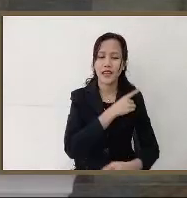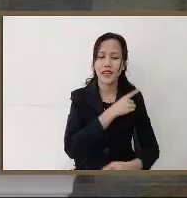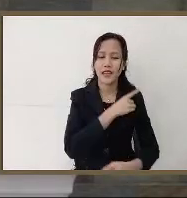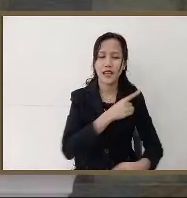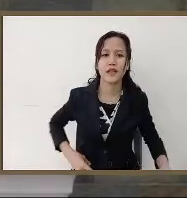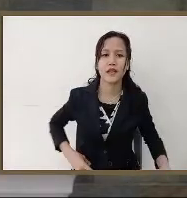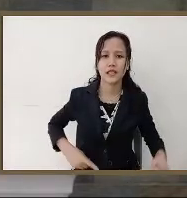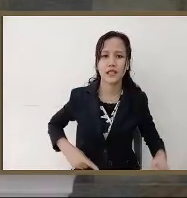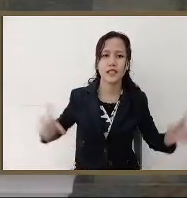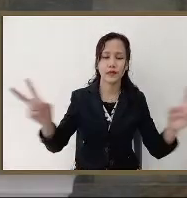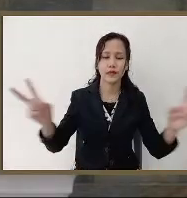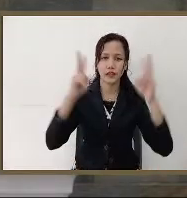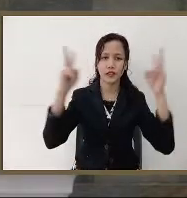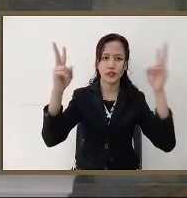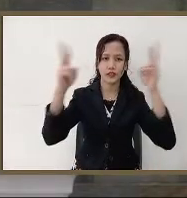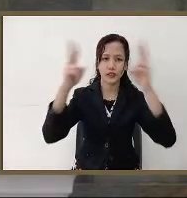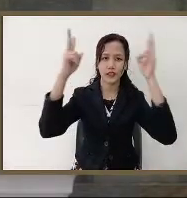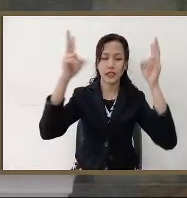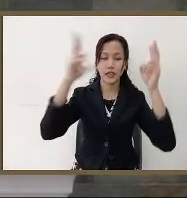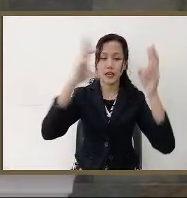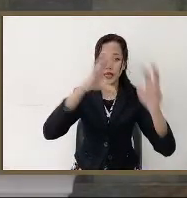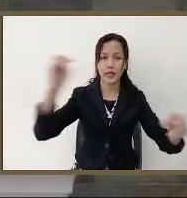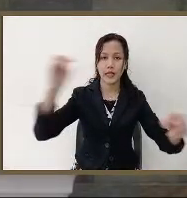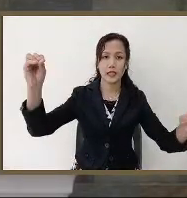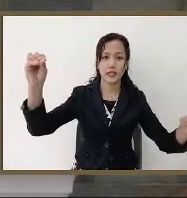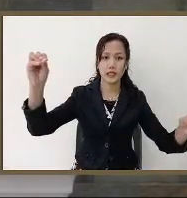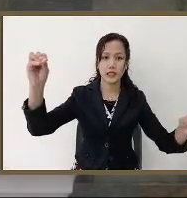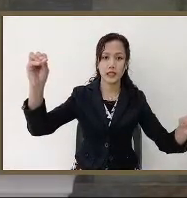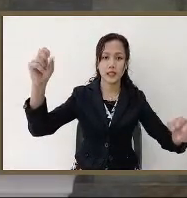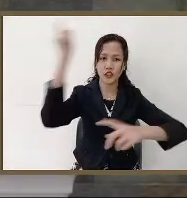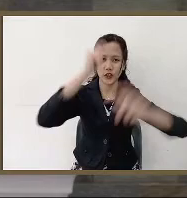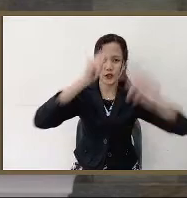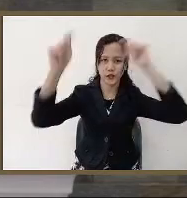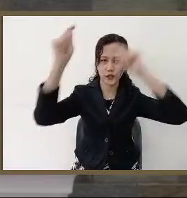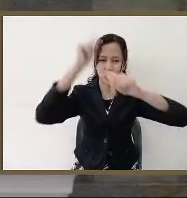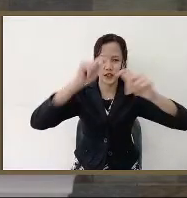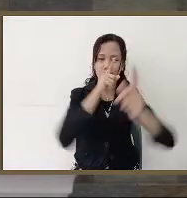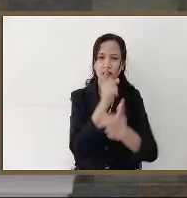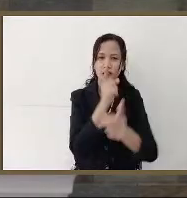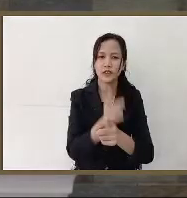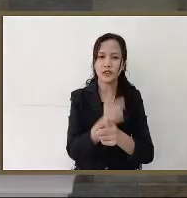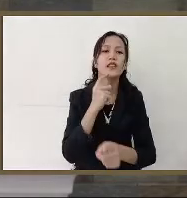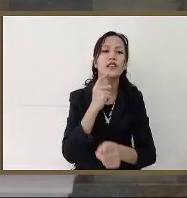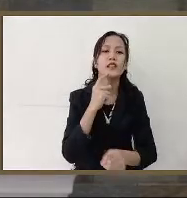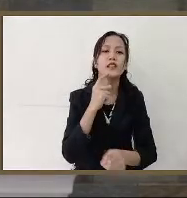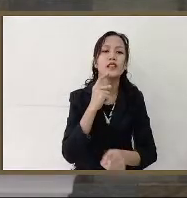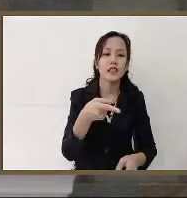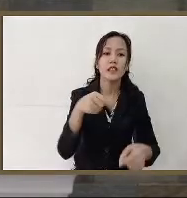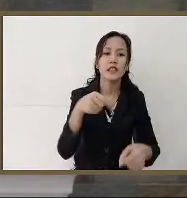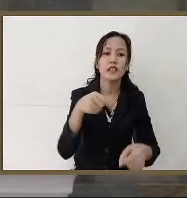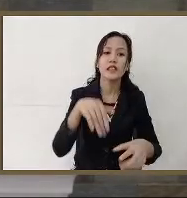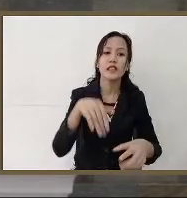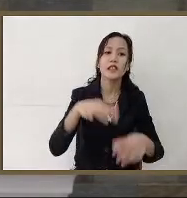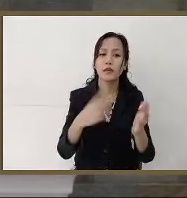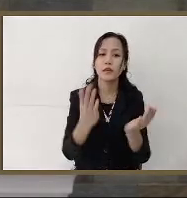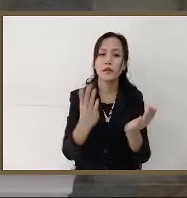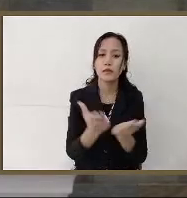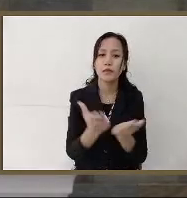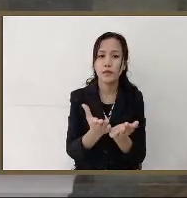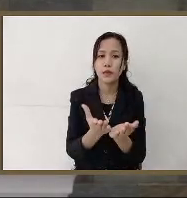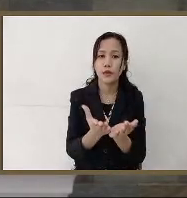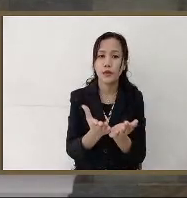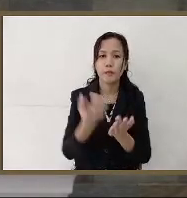triumph and then David's trouble. So talagang ang tinutukoy po dito sa 2 Samuel is the